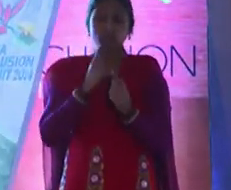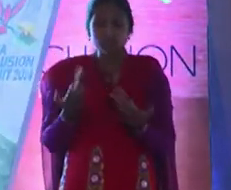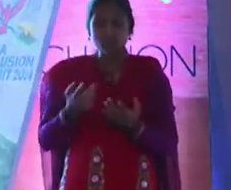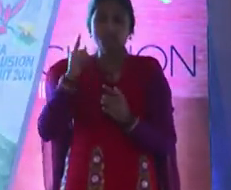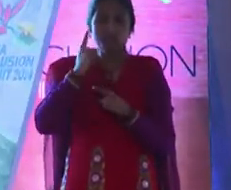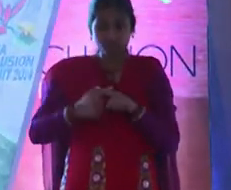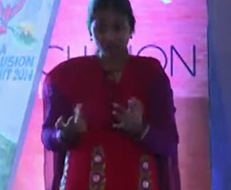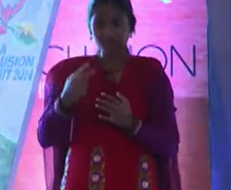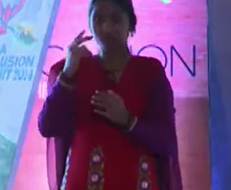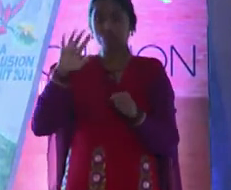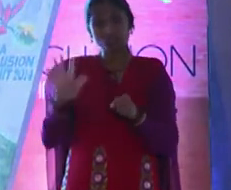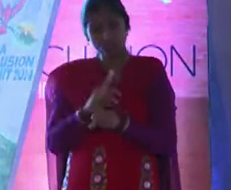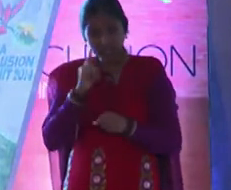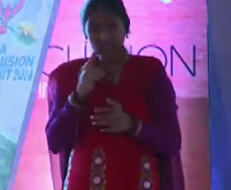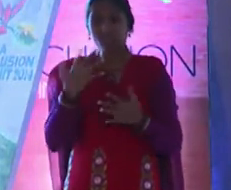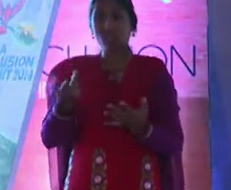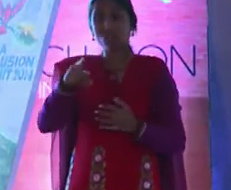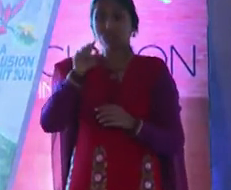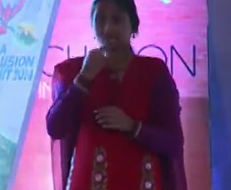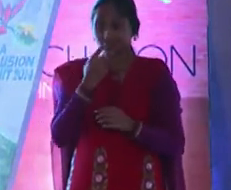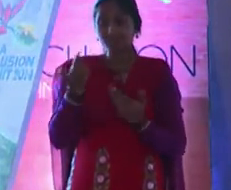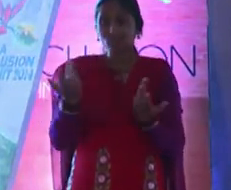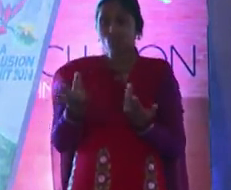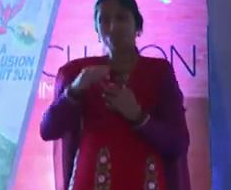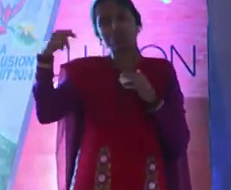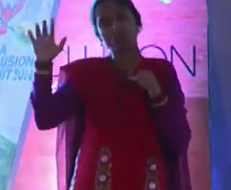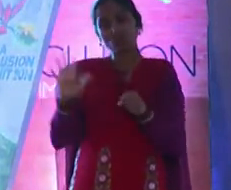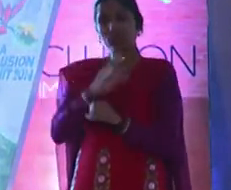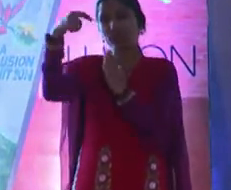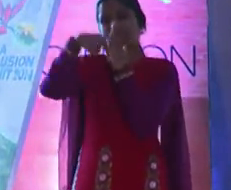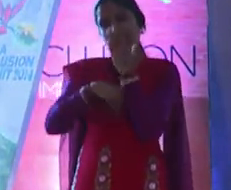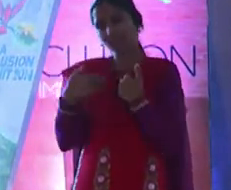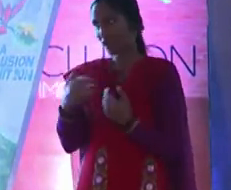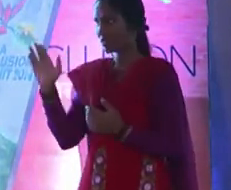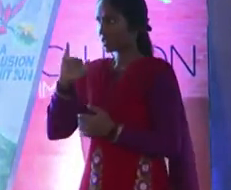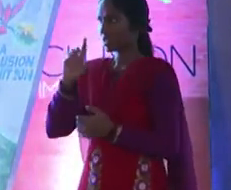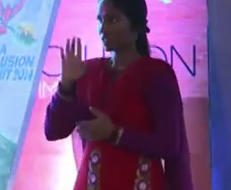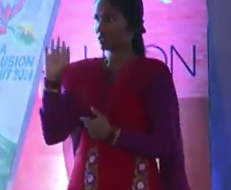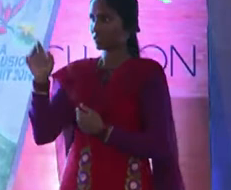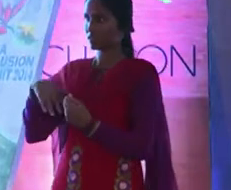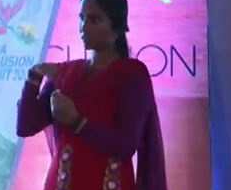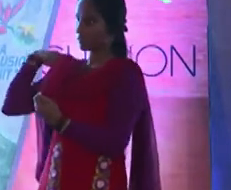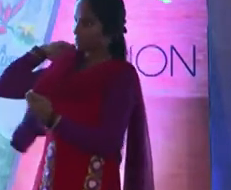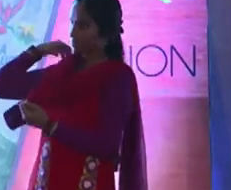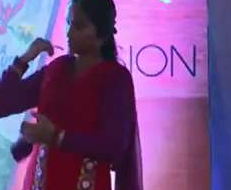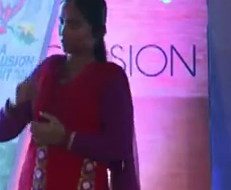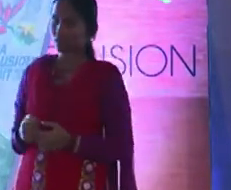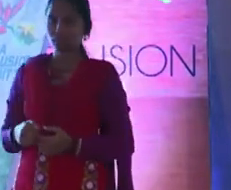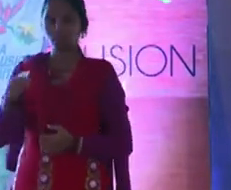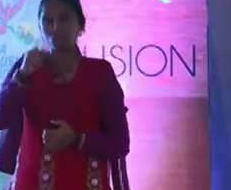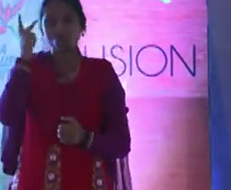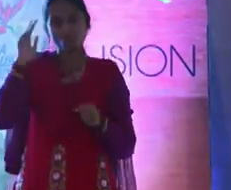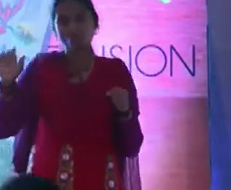the details are already available with us. You would already know that there are 19 disabilities which we